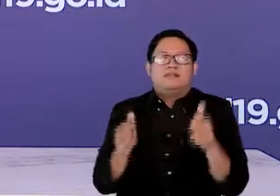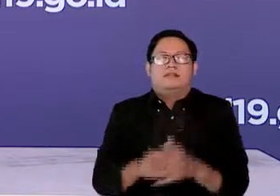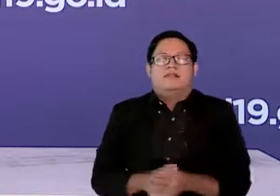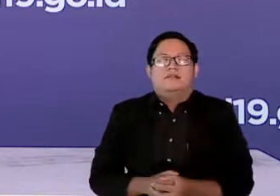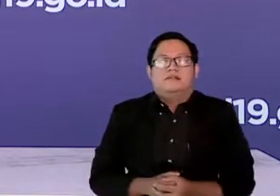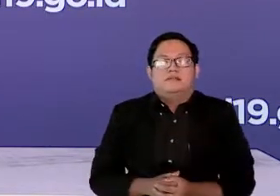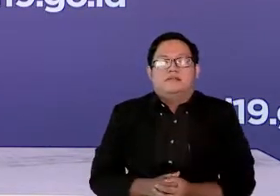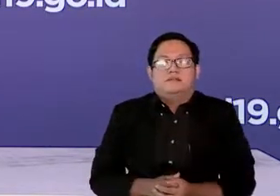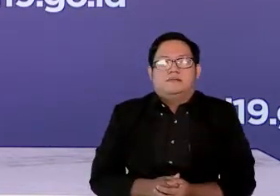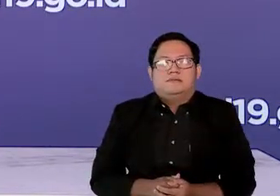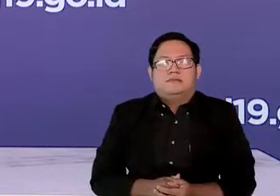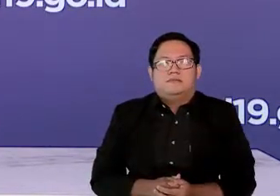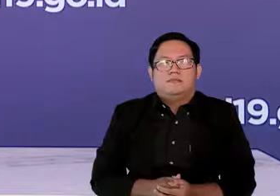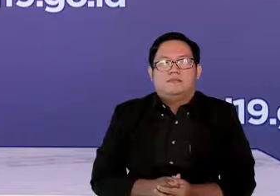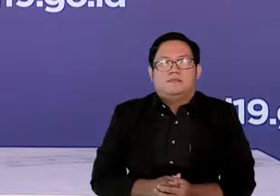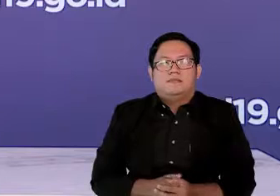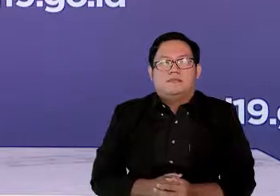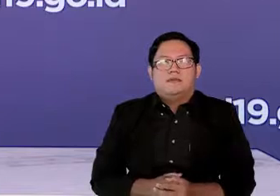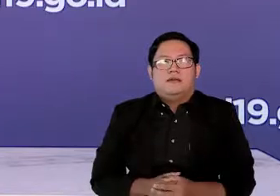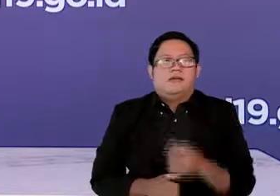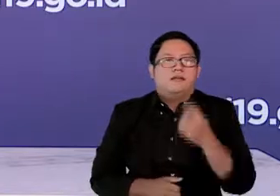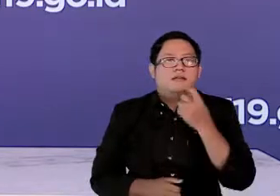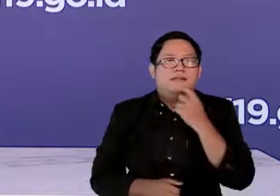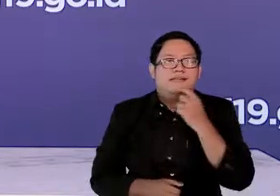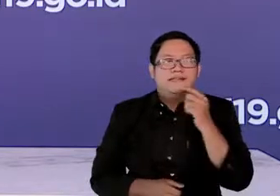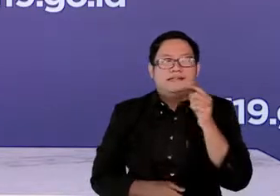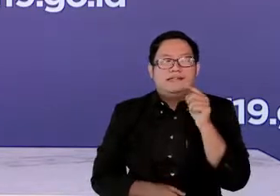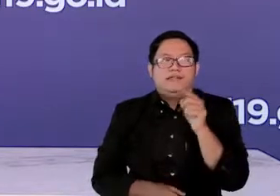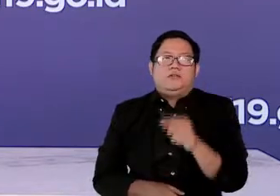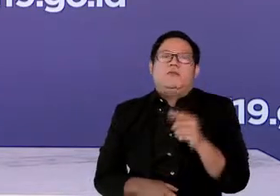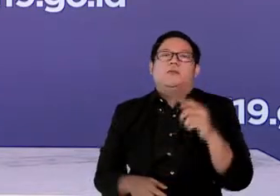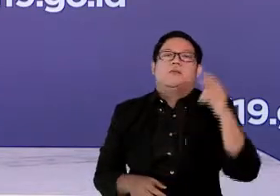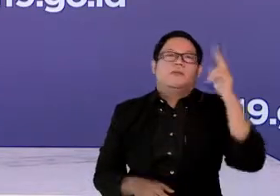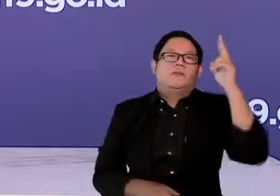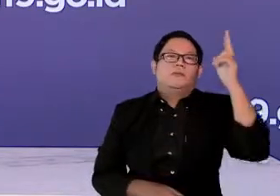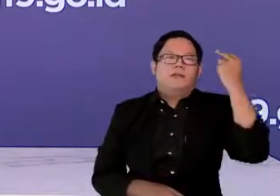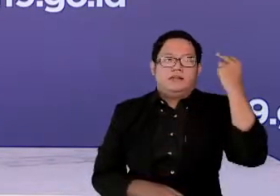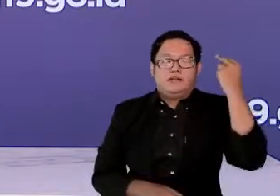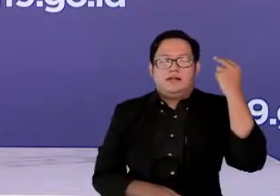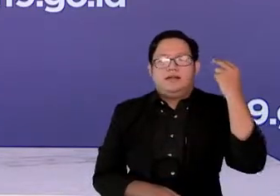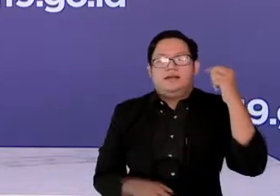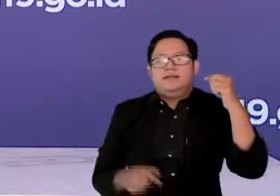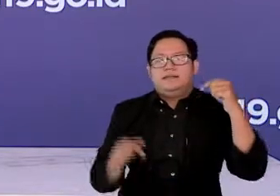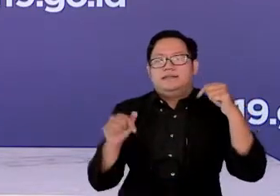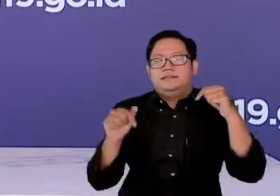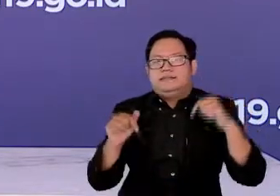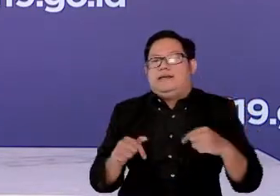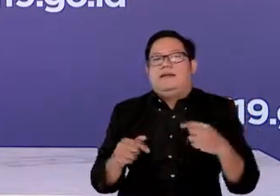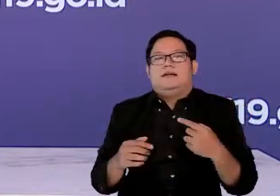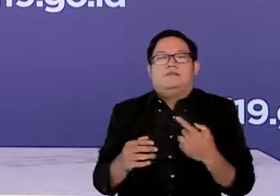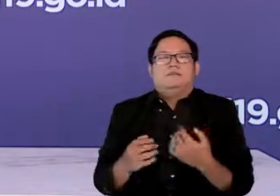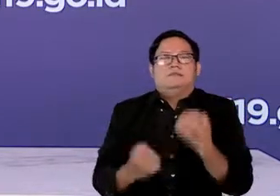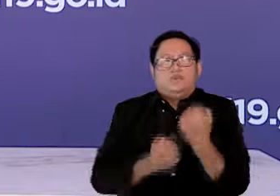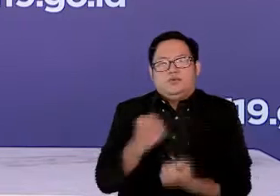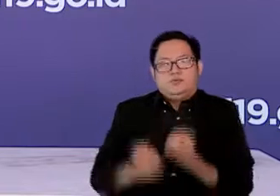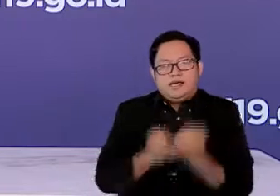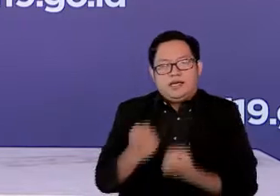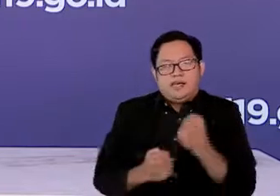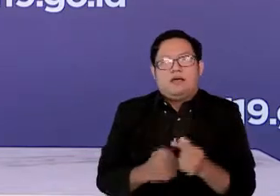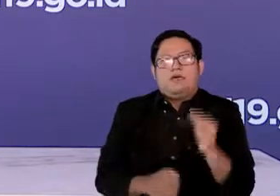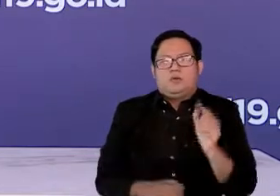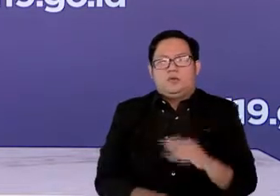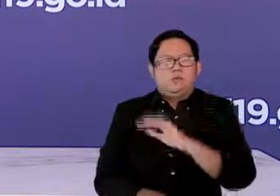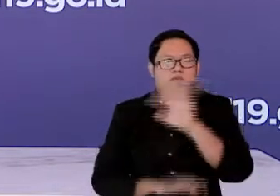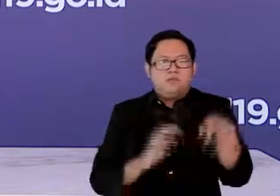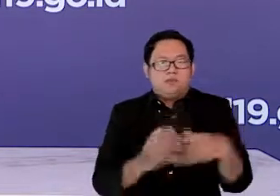fear. For this reason as well, the government, on the basis of the cooperation and empowerment of all